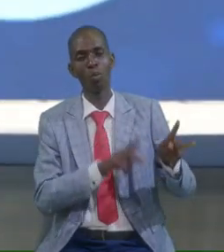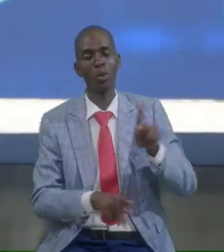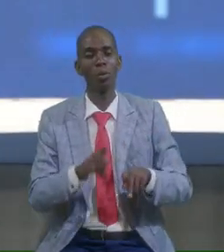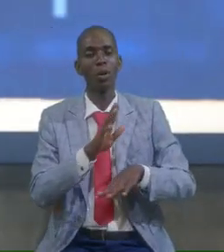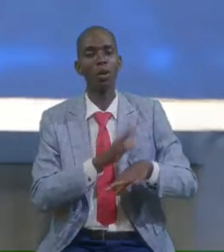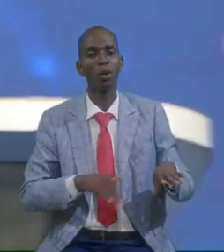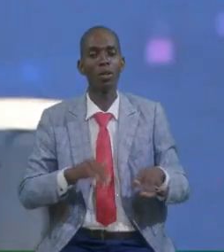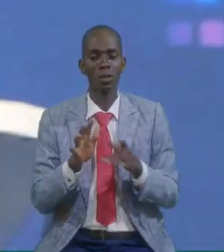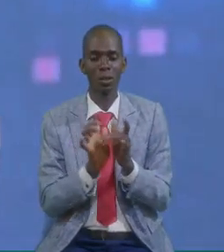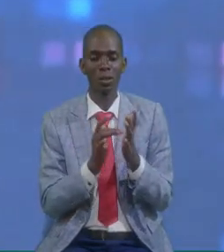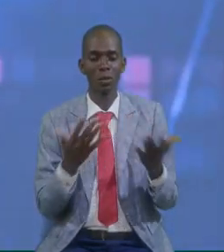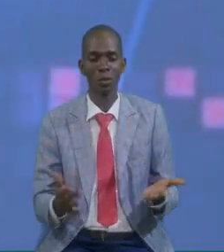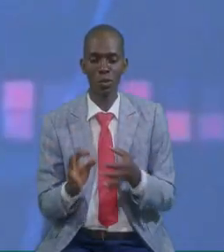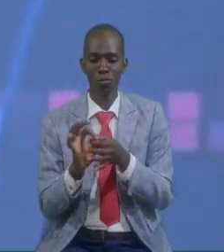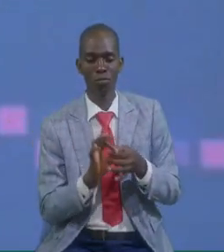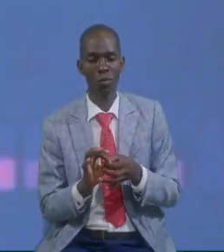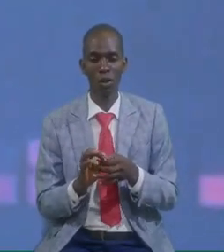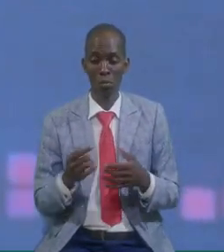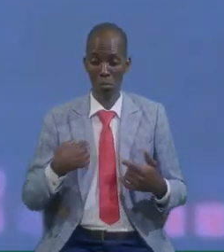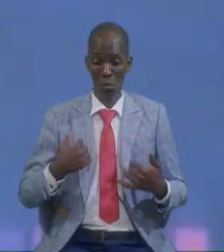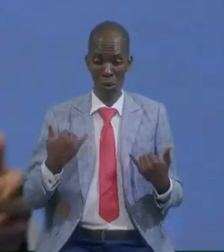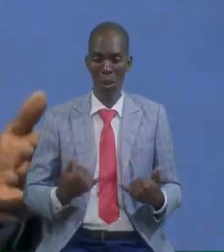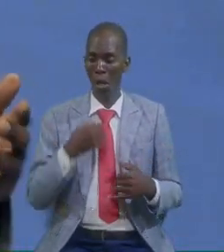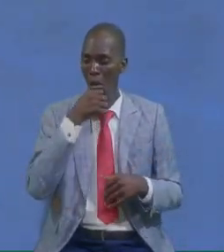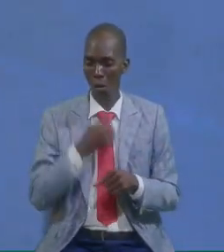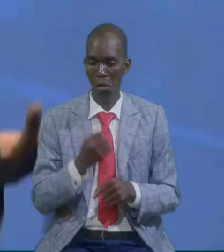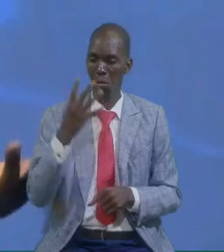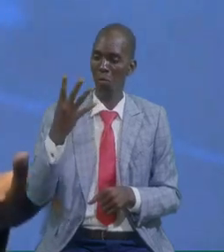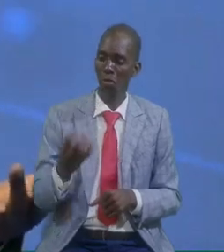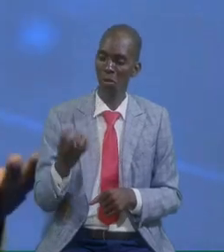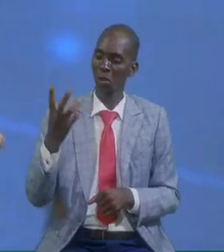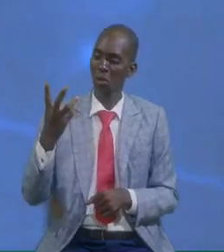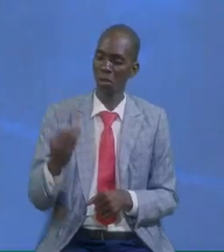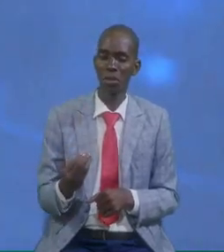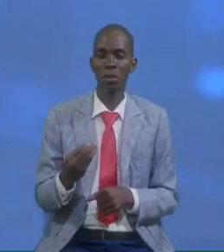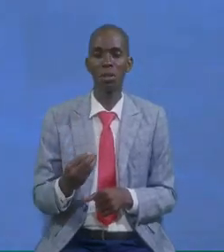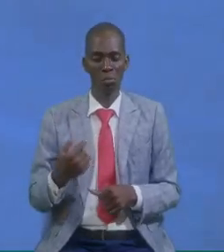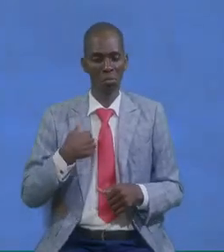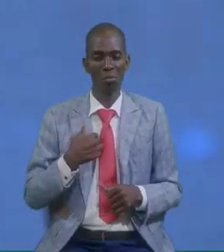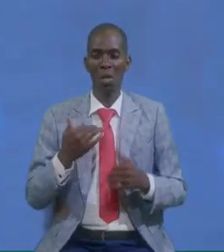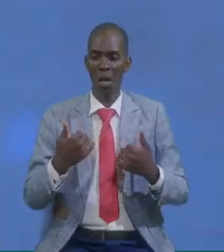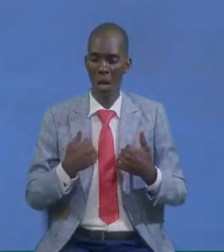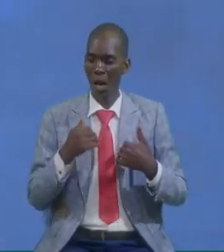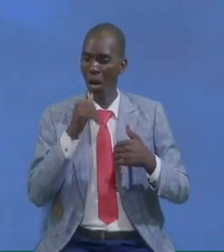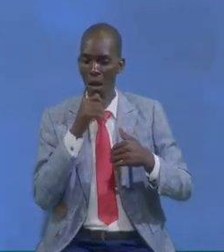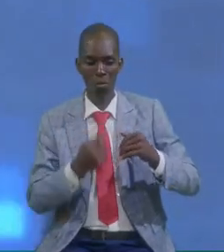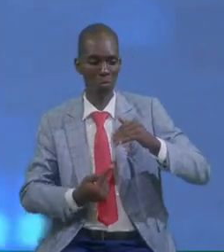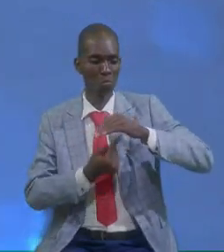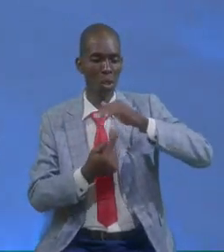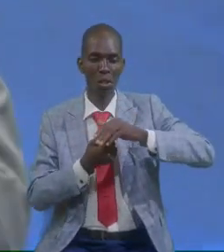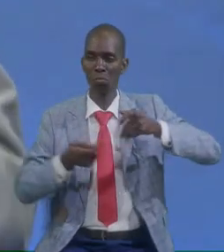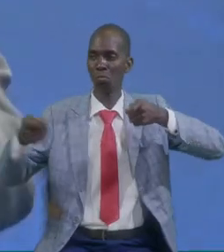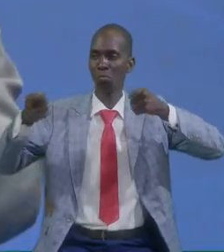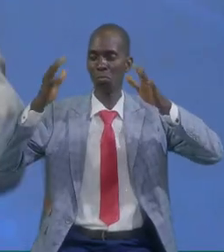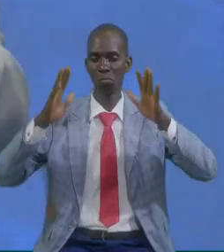know, I'm 40, I'm 50, you know, I am the chief and the leader and the ruler of many